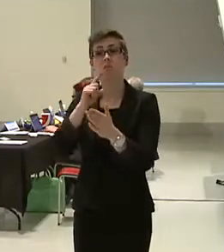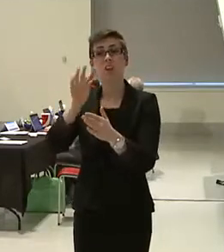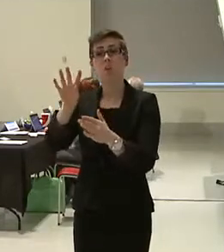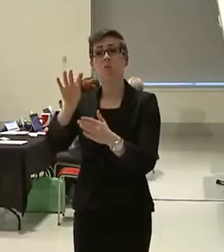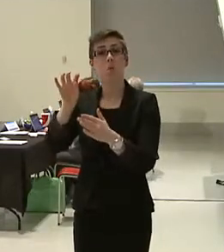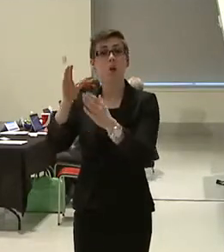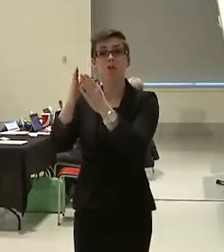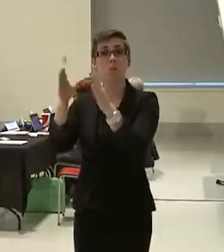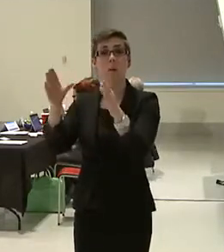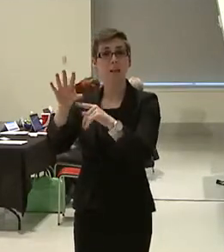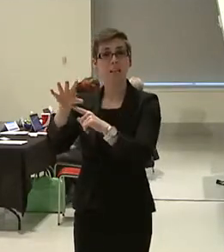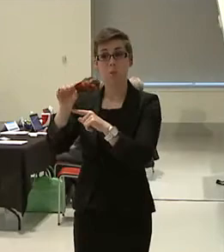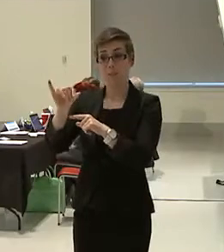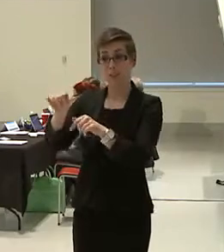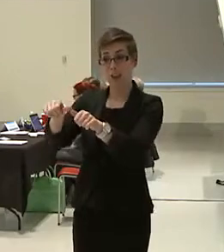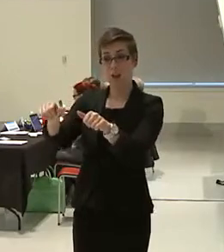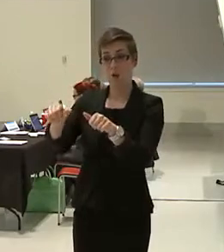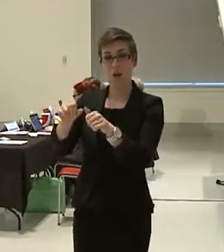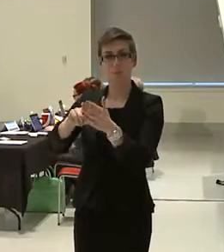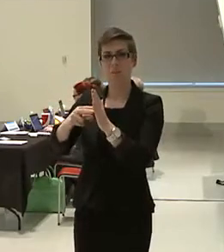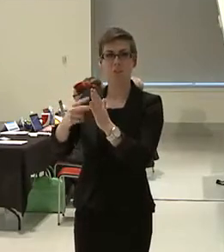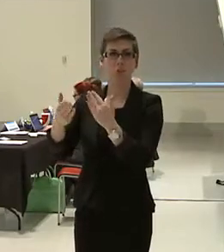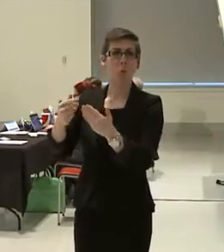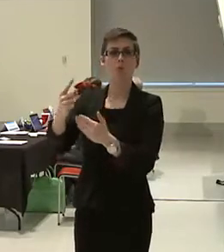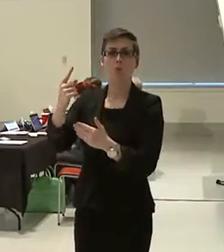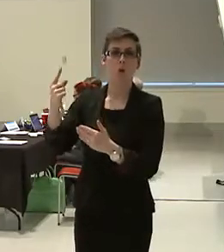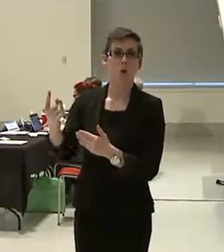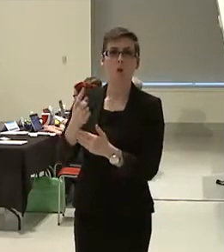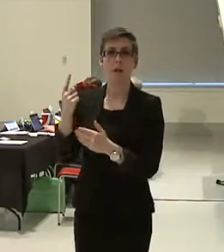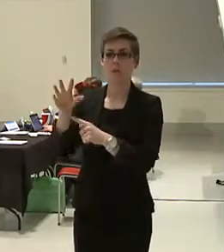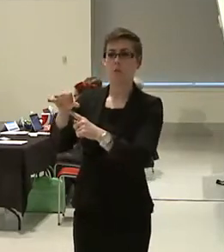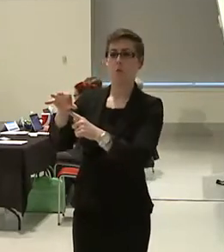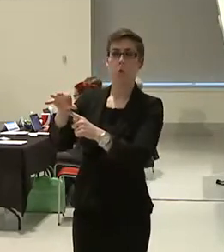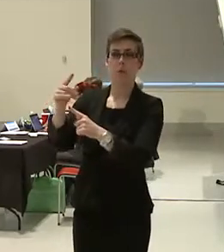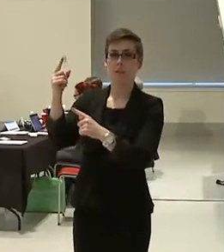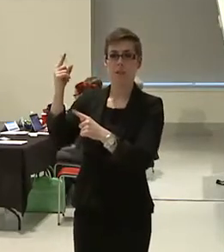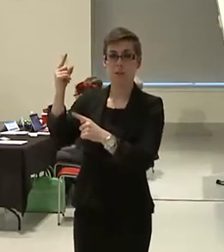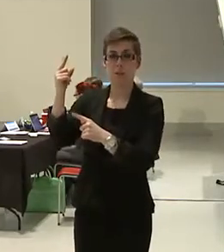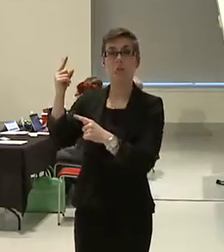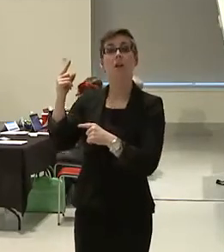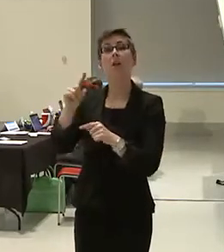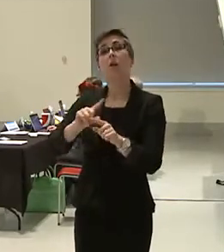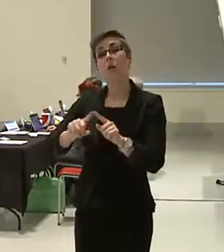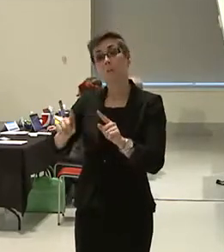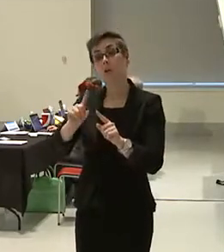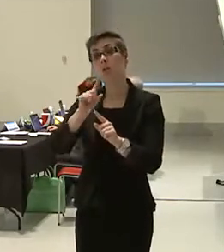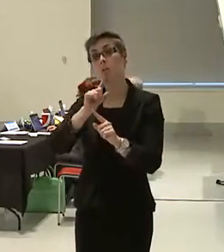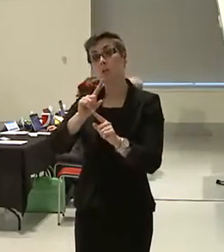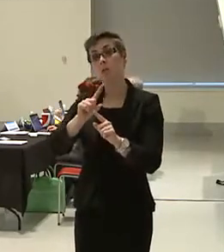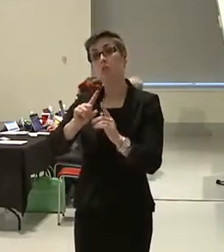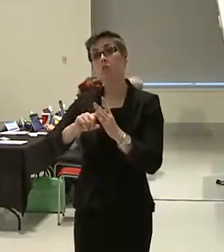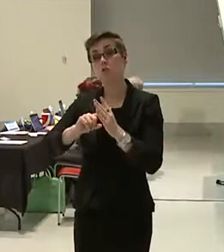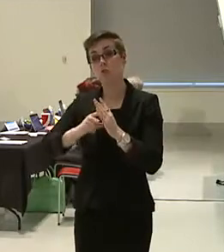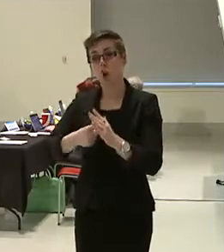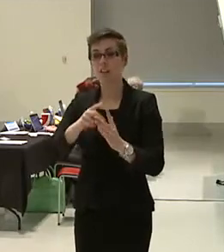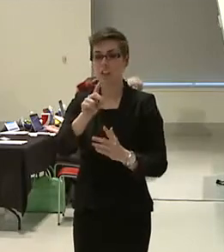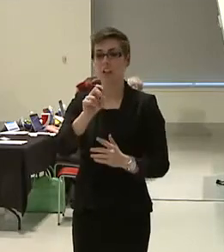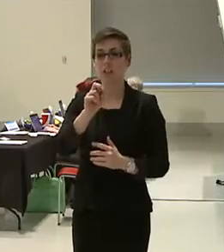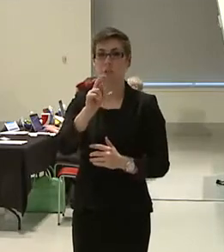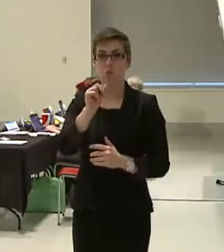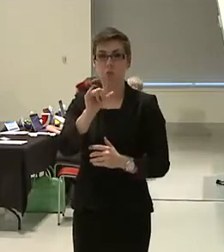on tape. But the confrontation begins, as DeRay stated, and we were talking